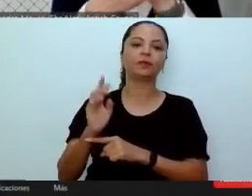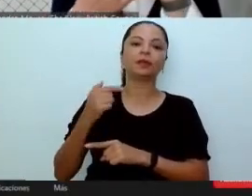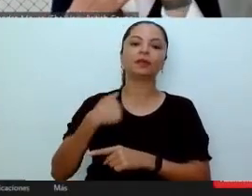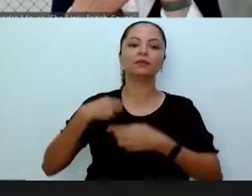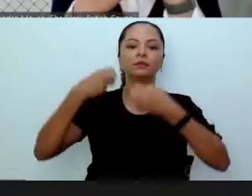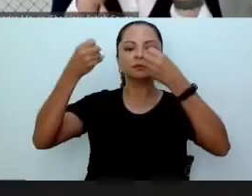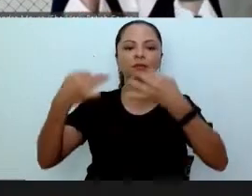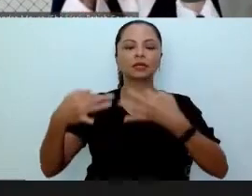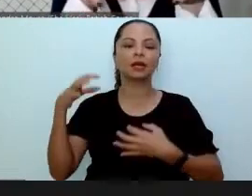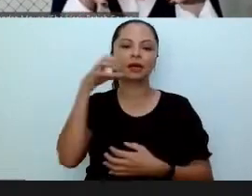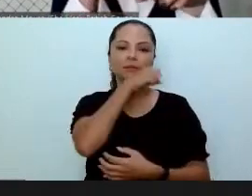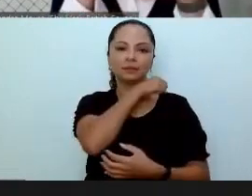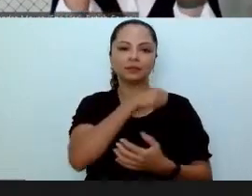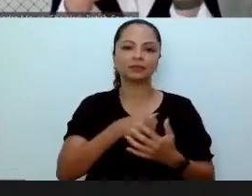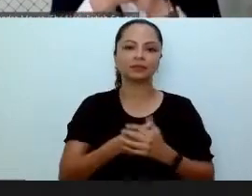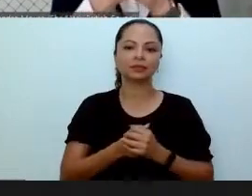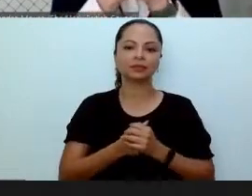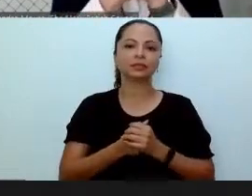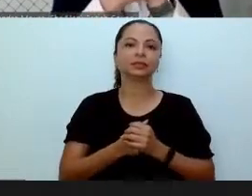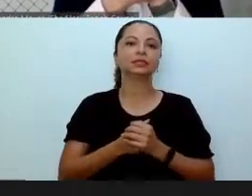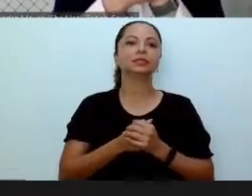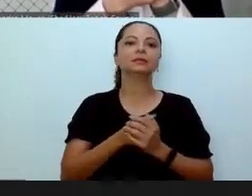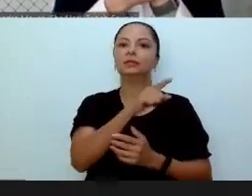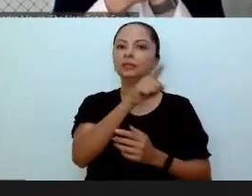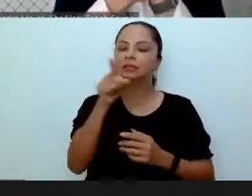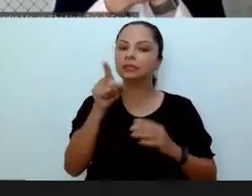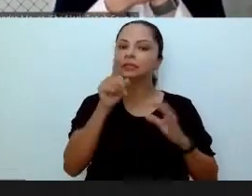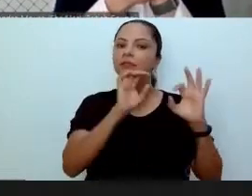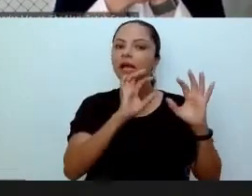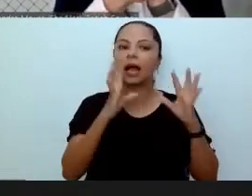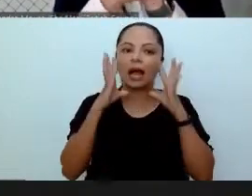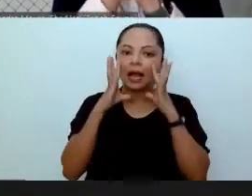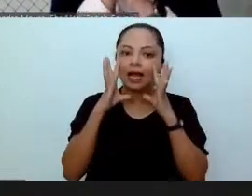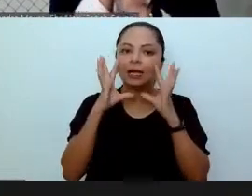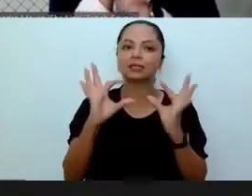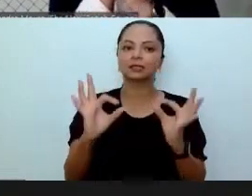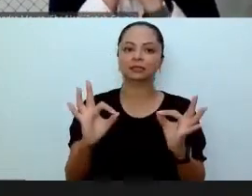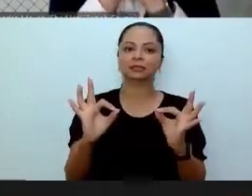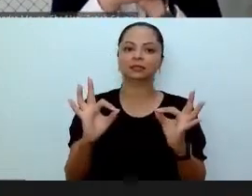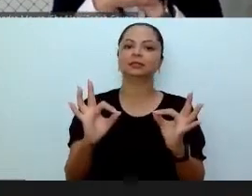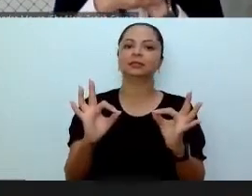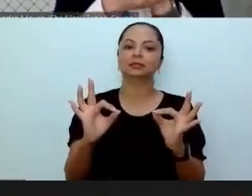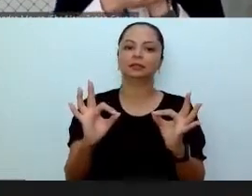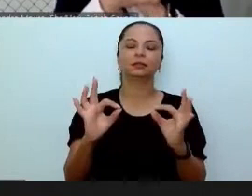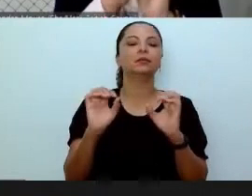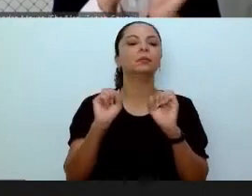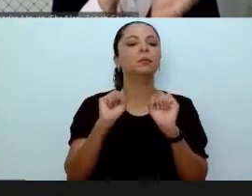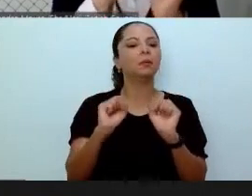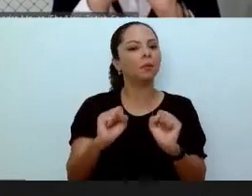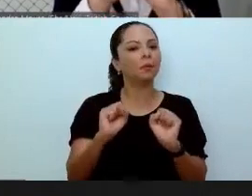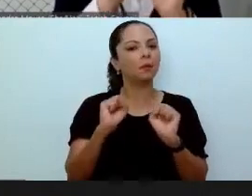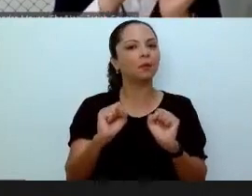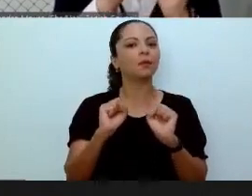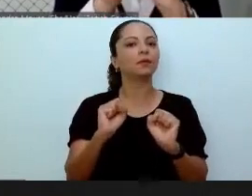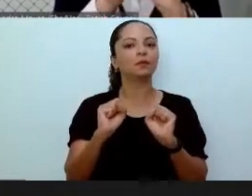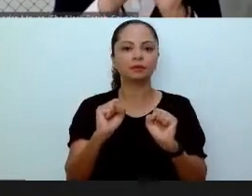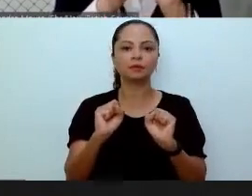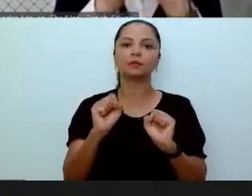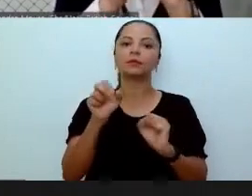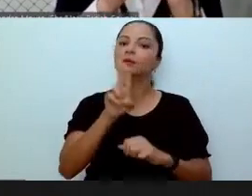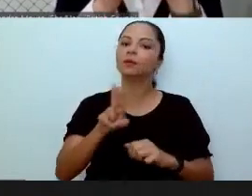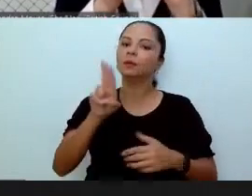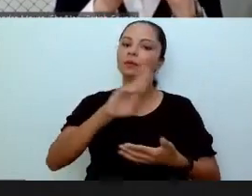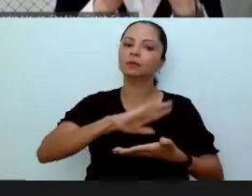use a laptop or even a phone. It's gonna take about 10